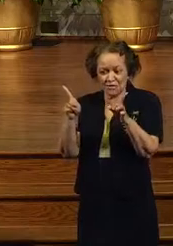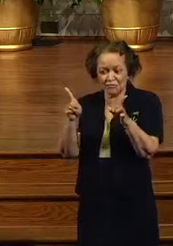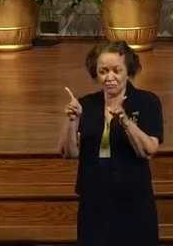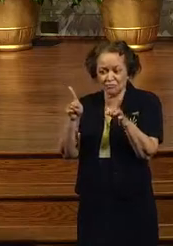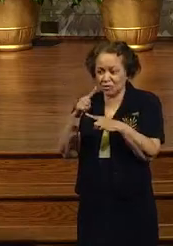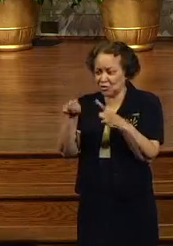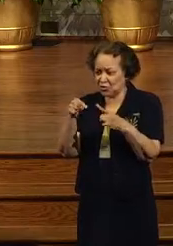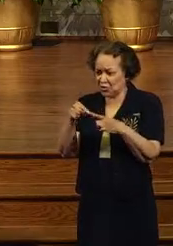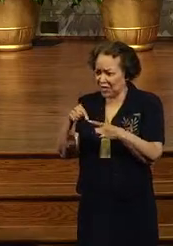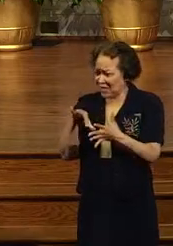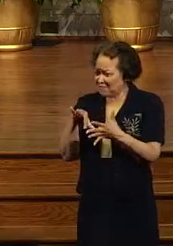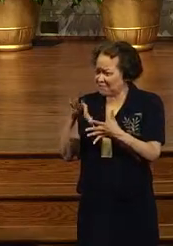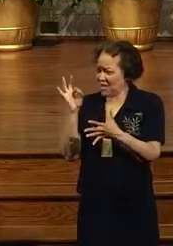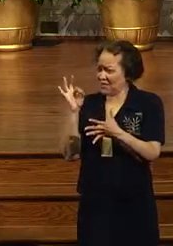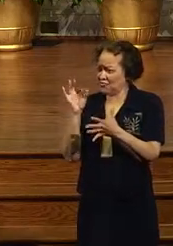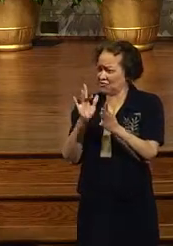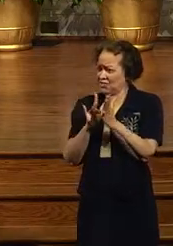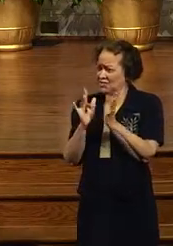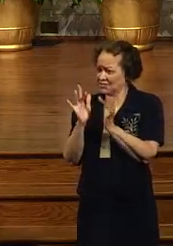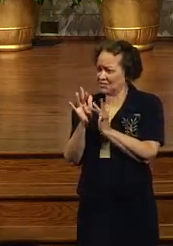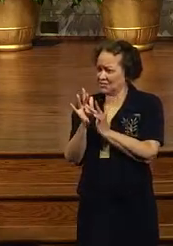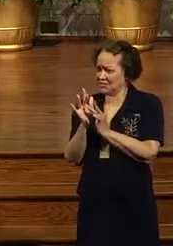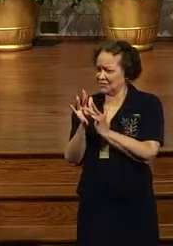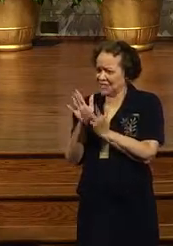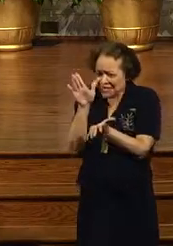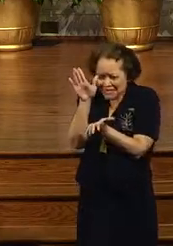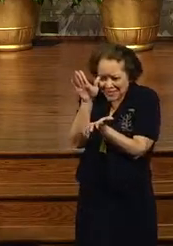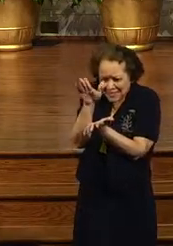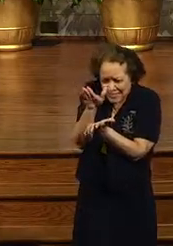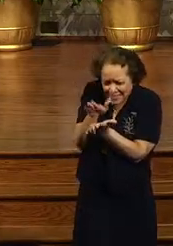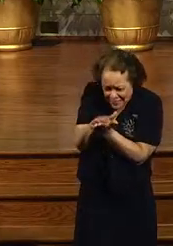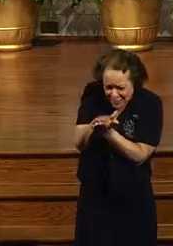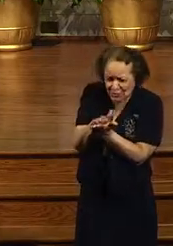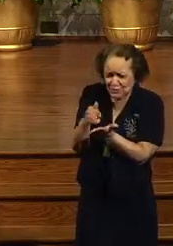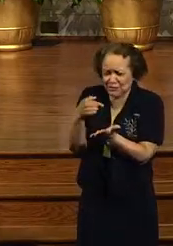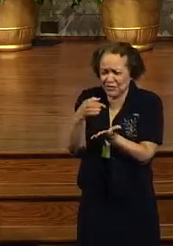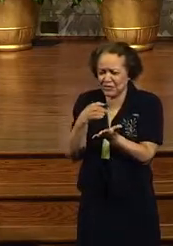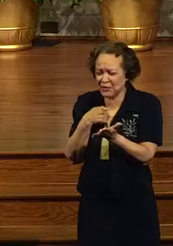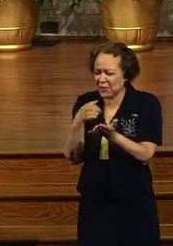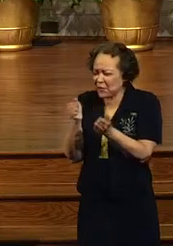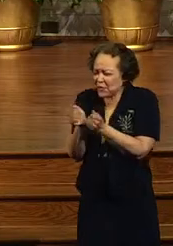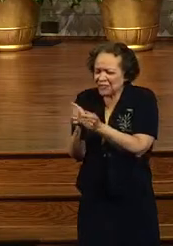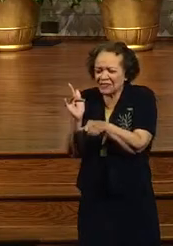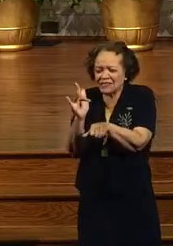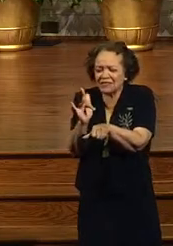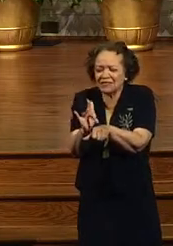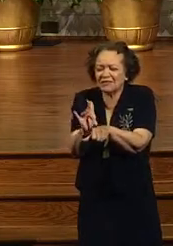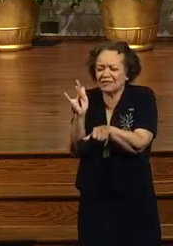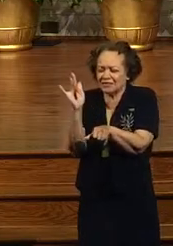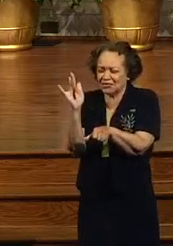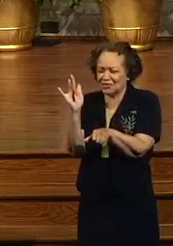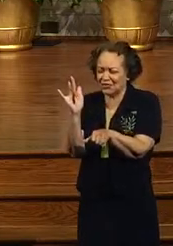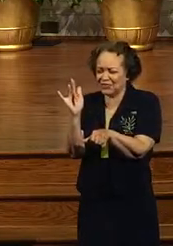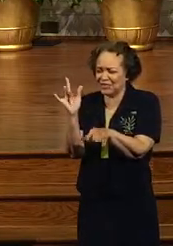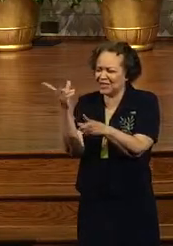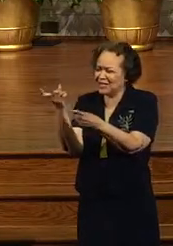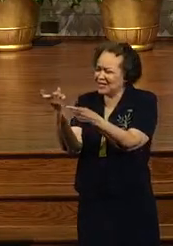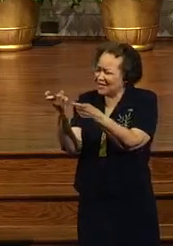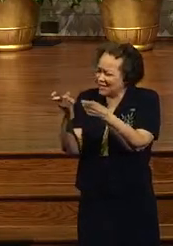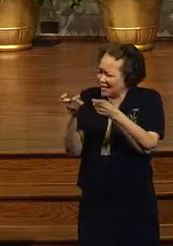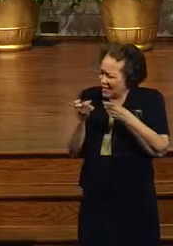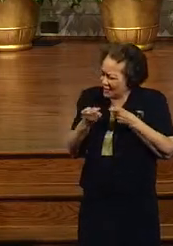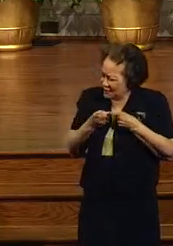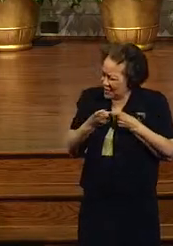Oh, when I found Him. He sealed me with His touch. Gave me a new